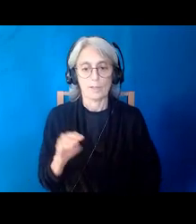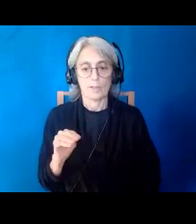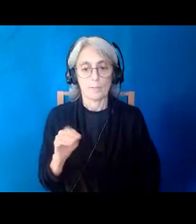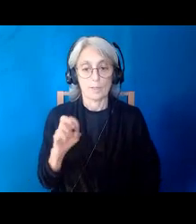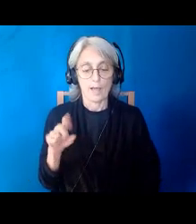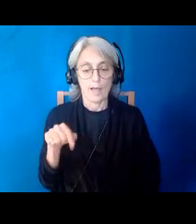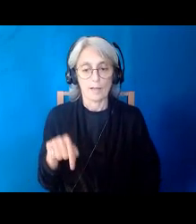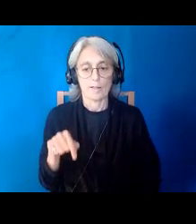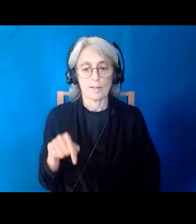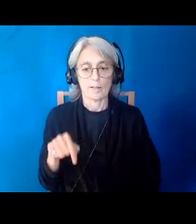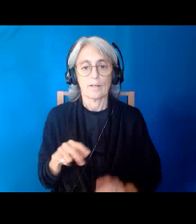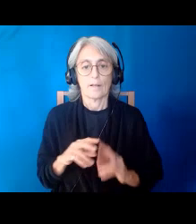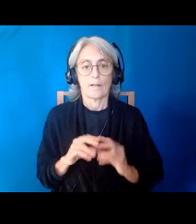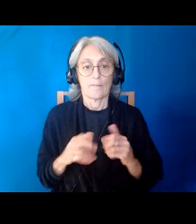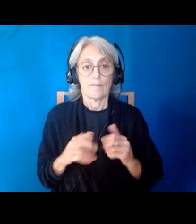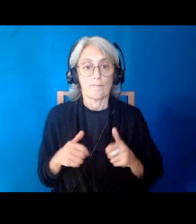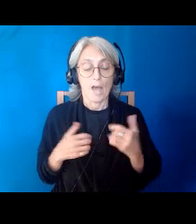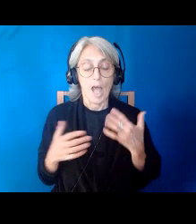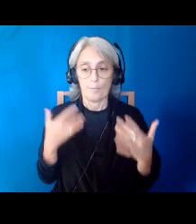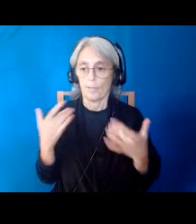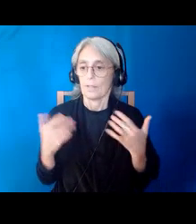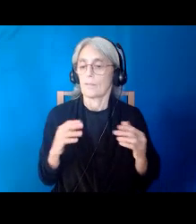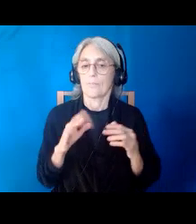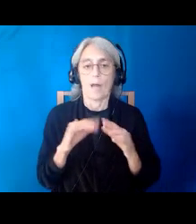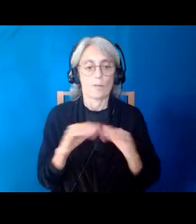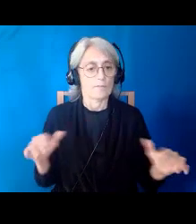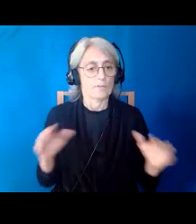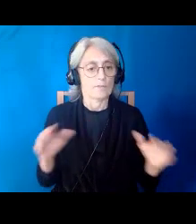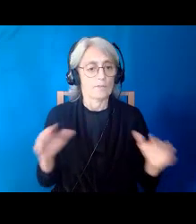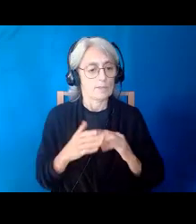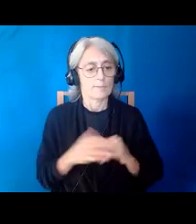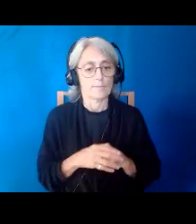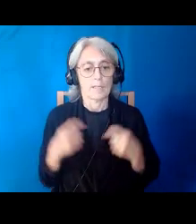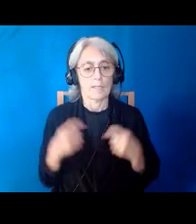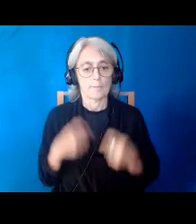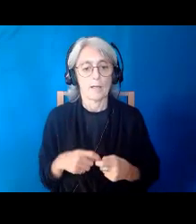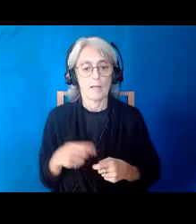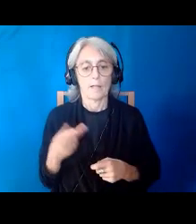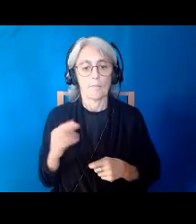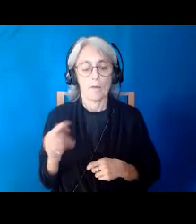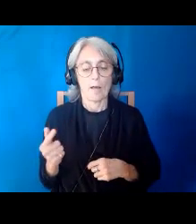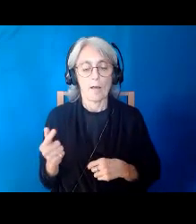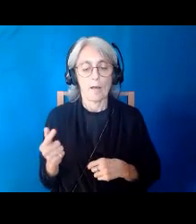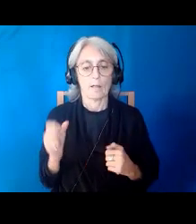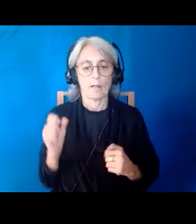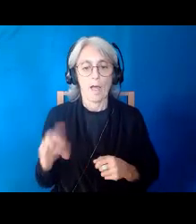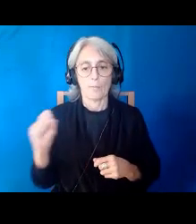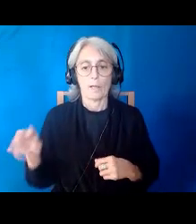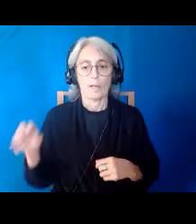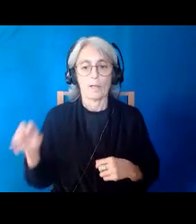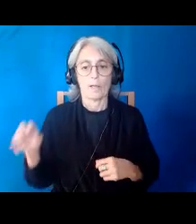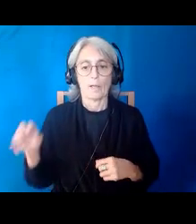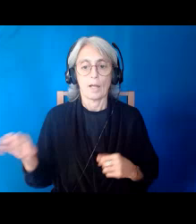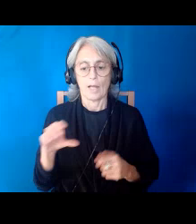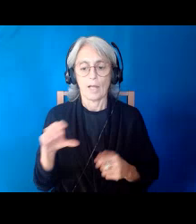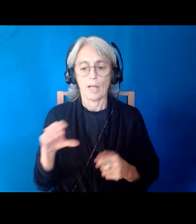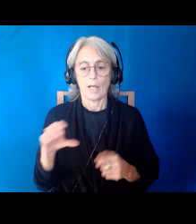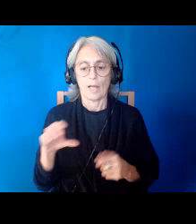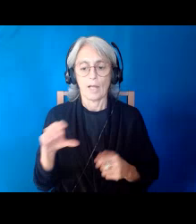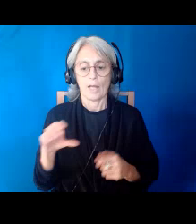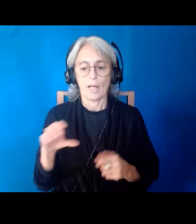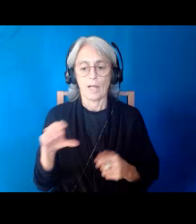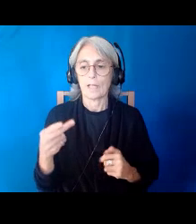vibrant, biodiverse community. We are the home of Hispanics, Hmongs, Lao, Mien, and Sikh cultures. We are indigenous